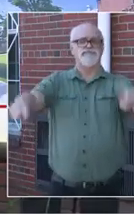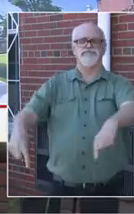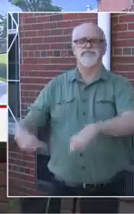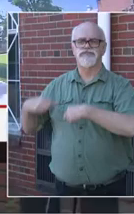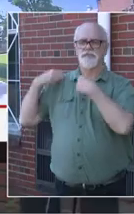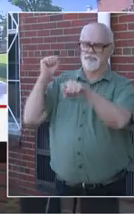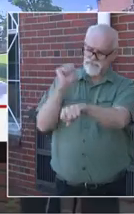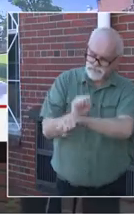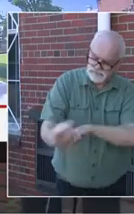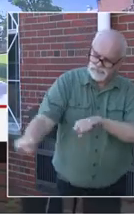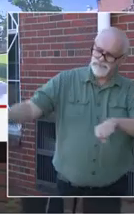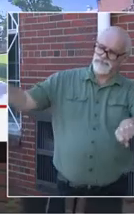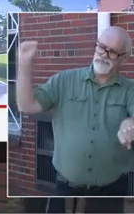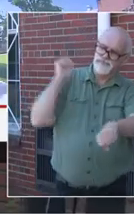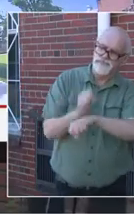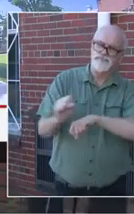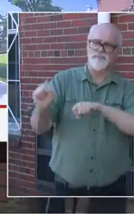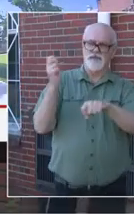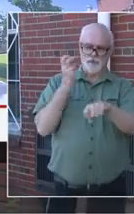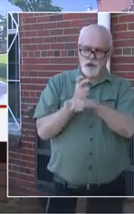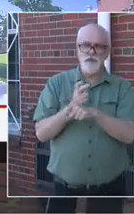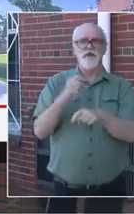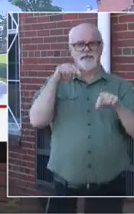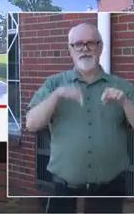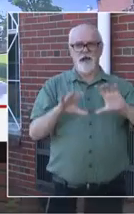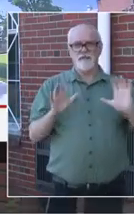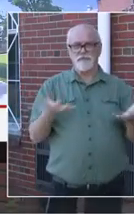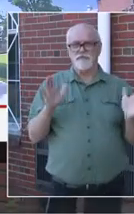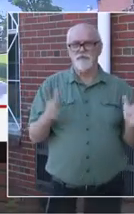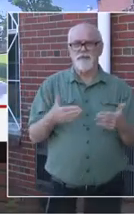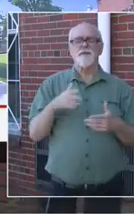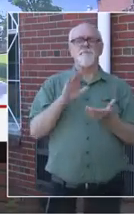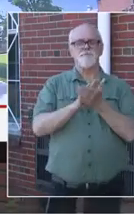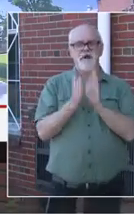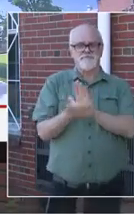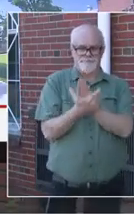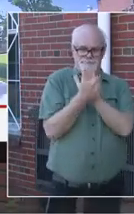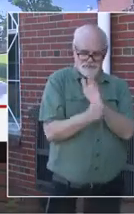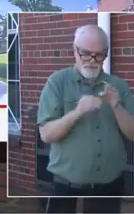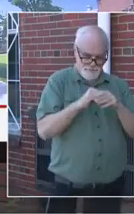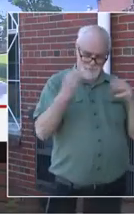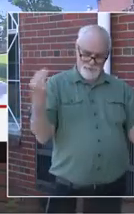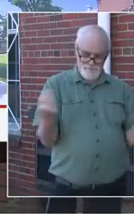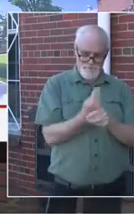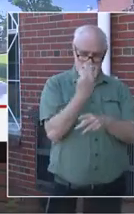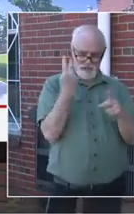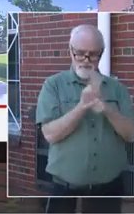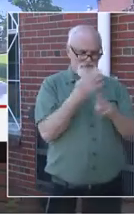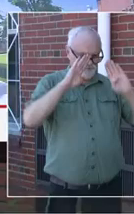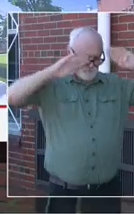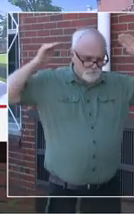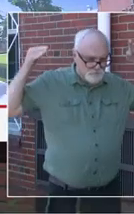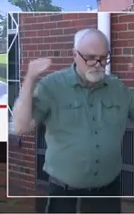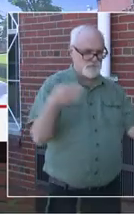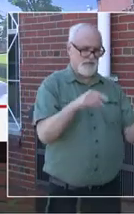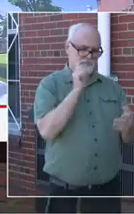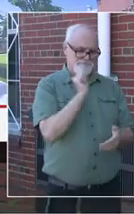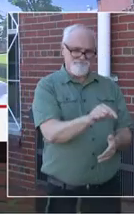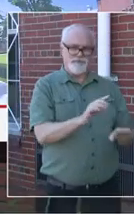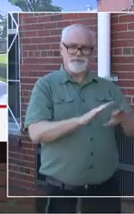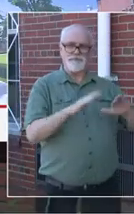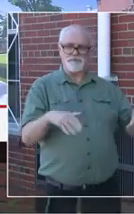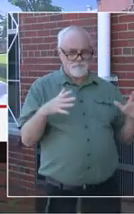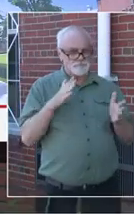ask everybody to be a math person. So again, excited to create some space for our students, and we'll be back here in